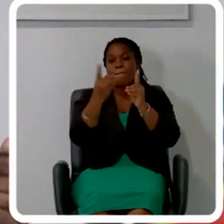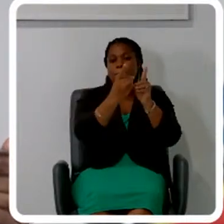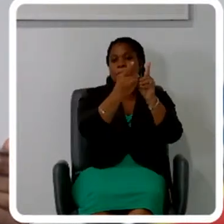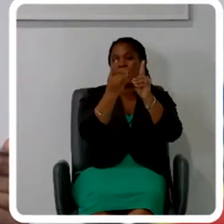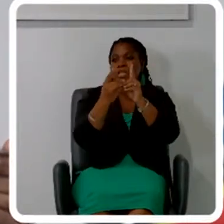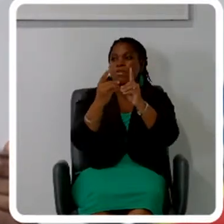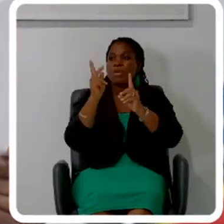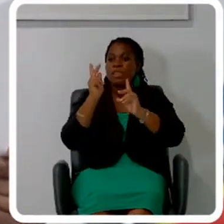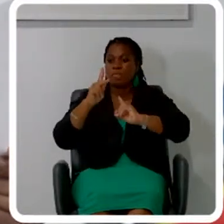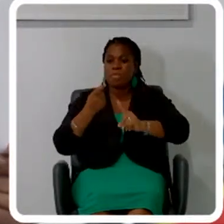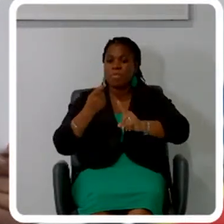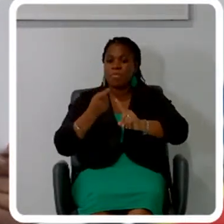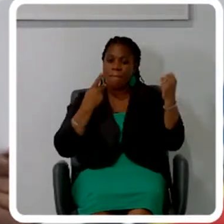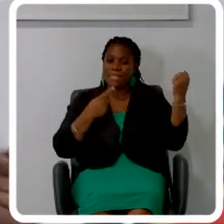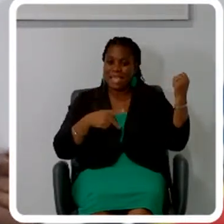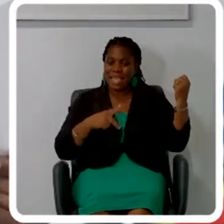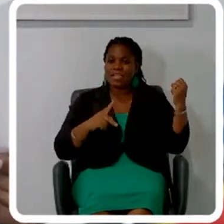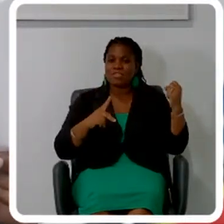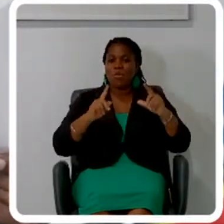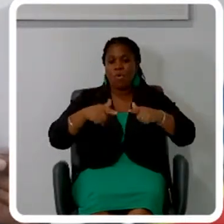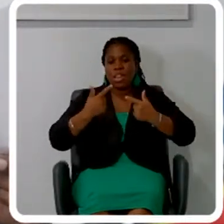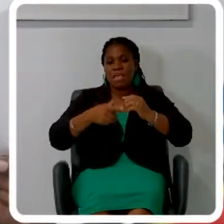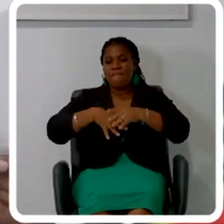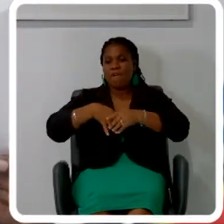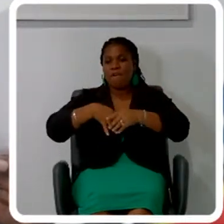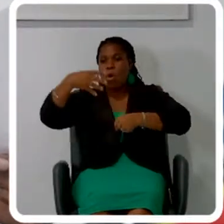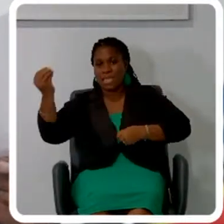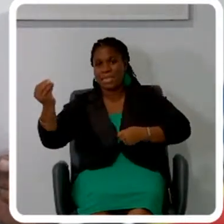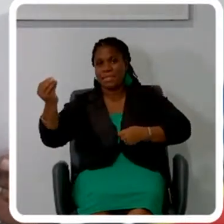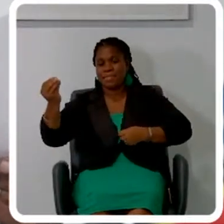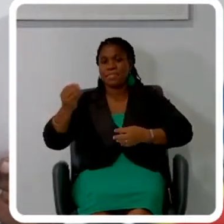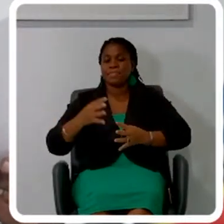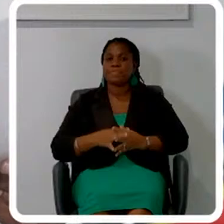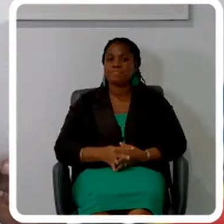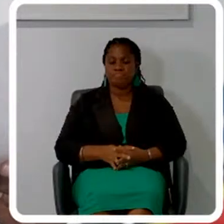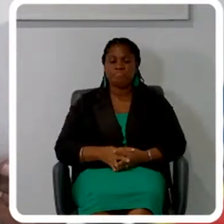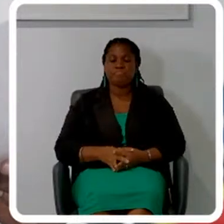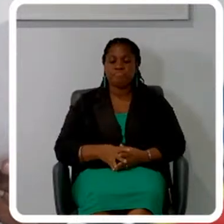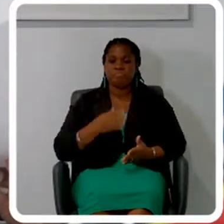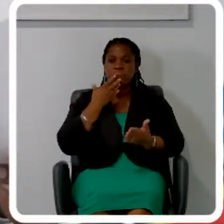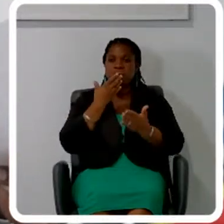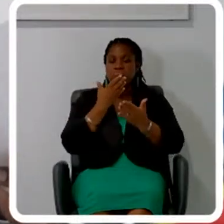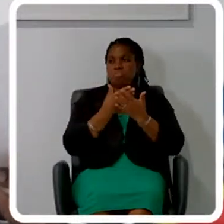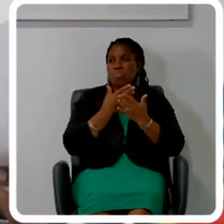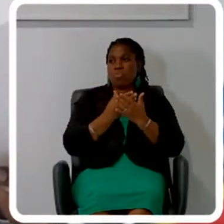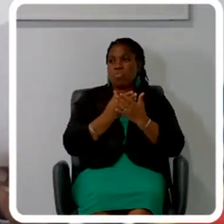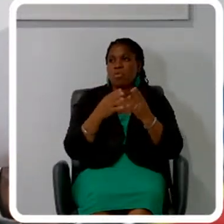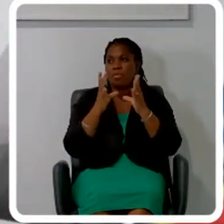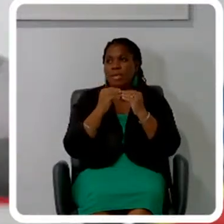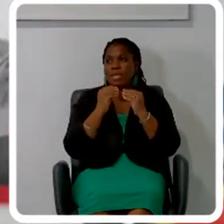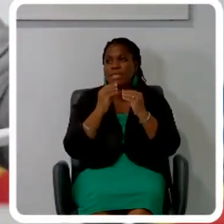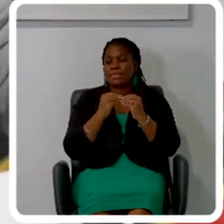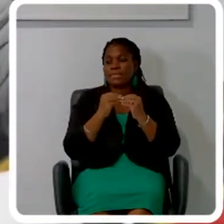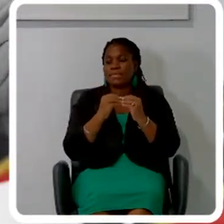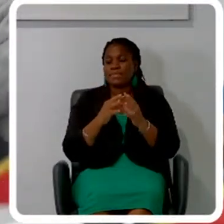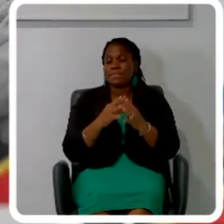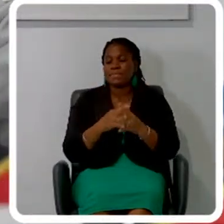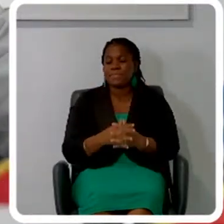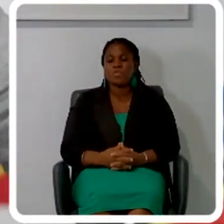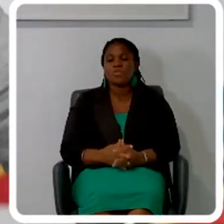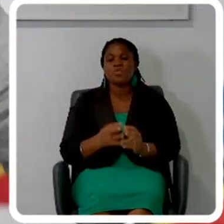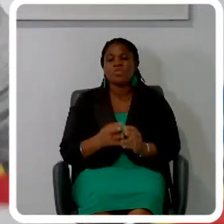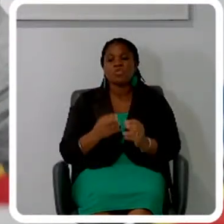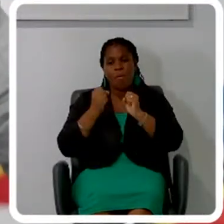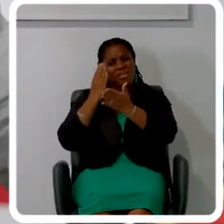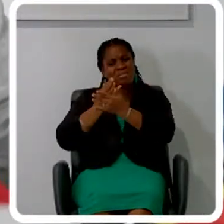it, you will recognize that this has tangible benefits and multiple opportunities for people. So I'll leave it